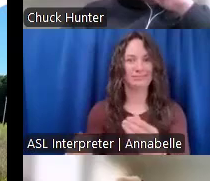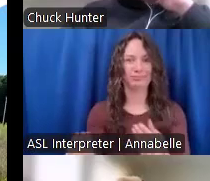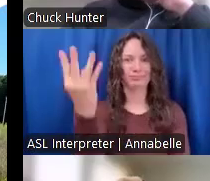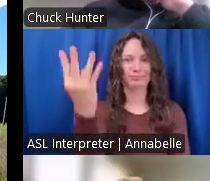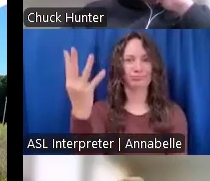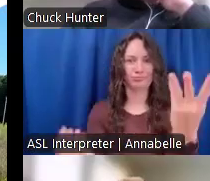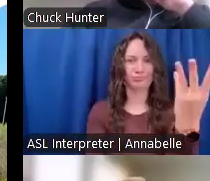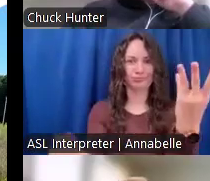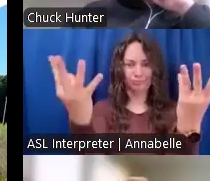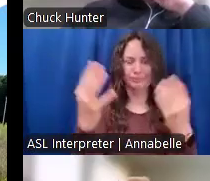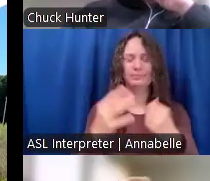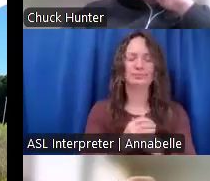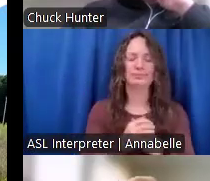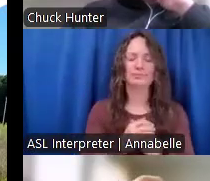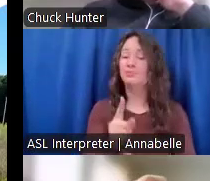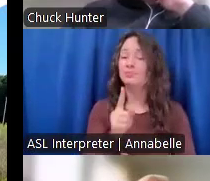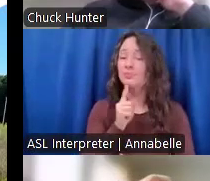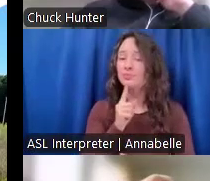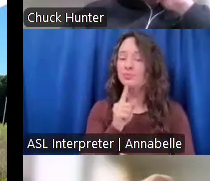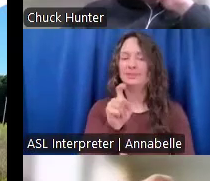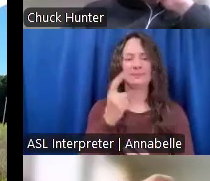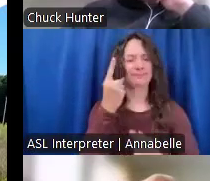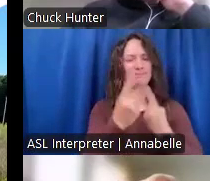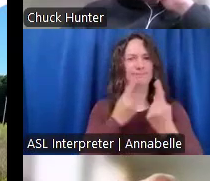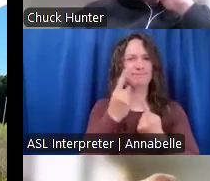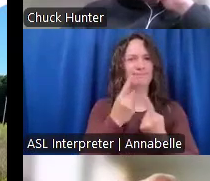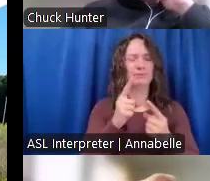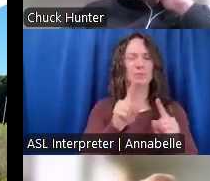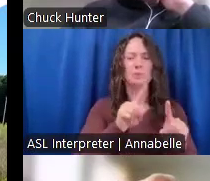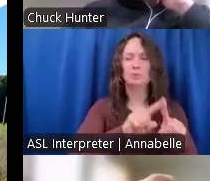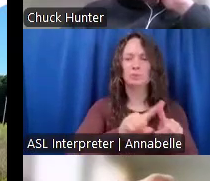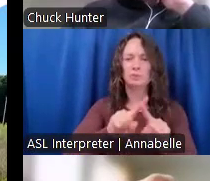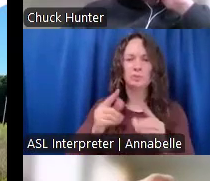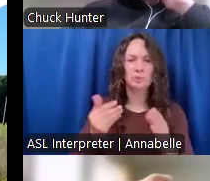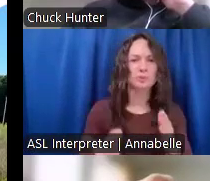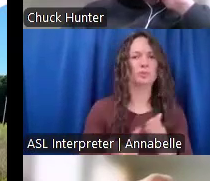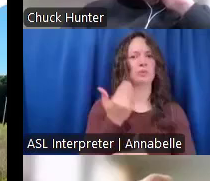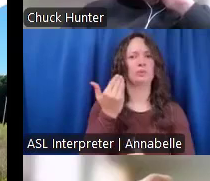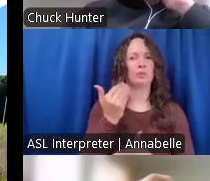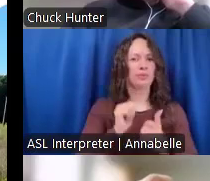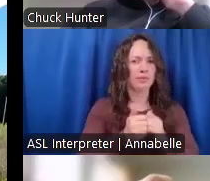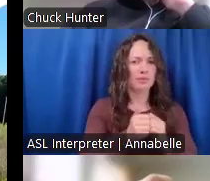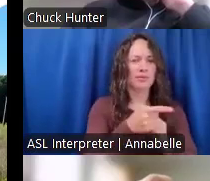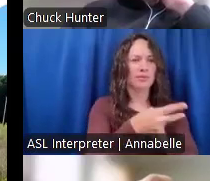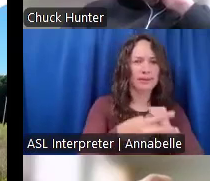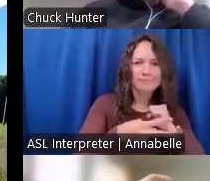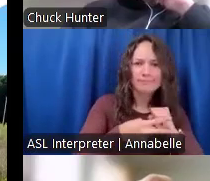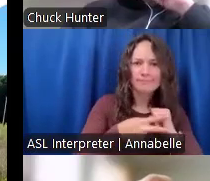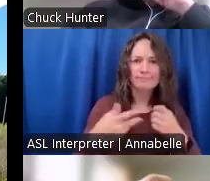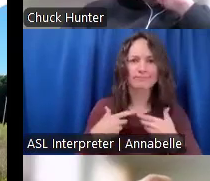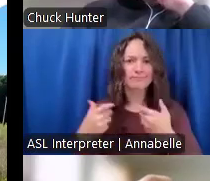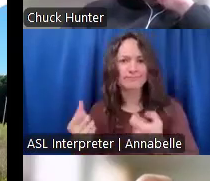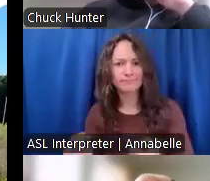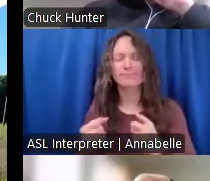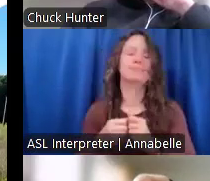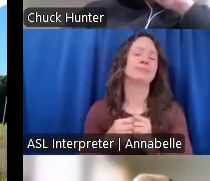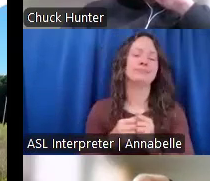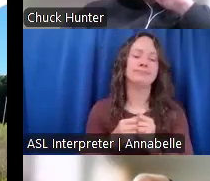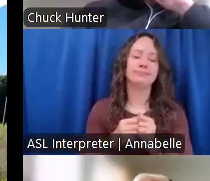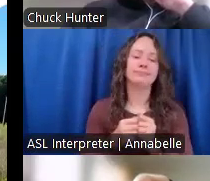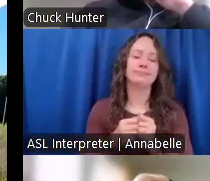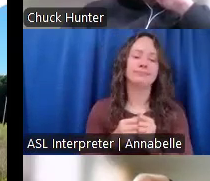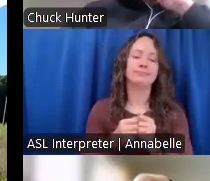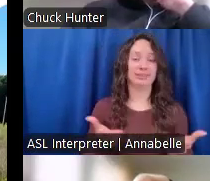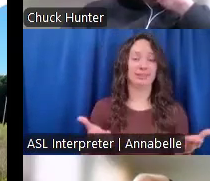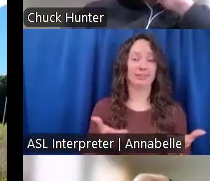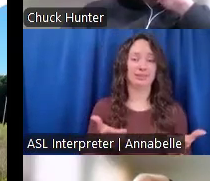not, it revolves around thinking about new ways of reforesting and regenerating. And in our part of the world, includes a lot more planting